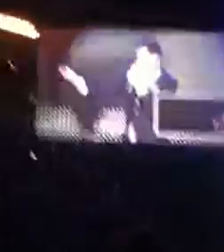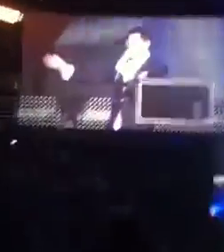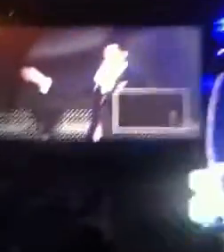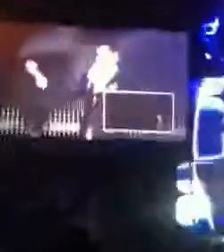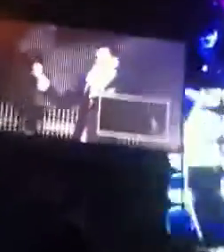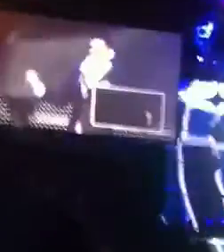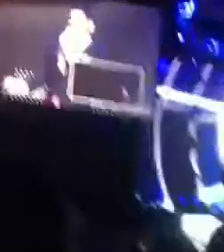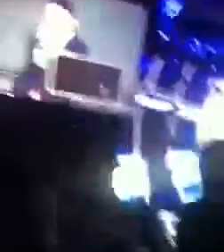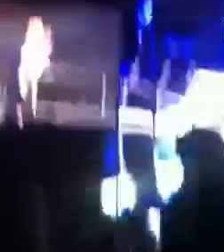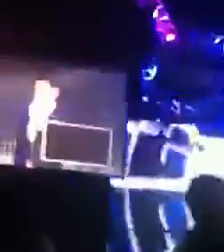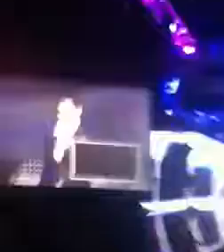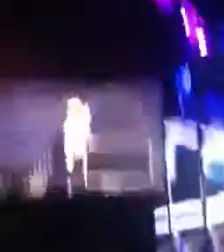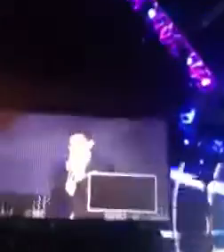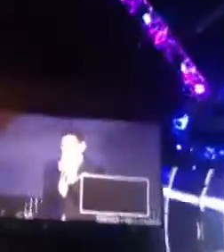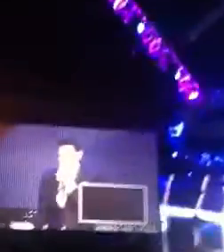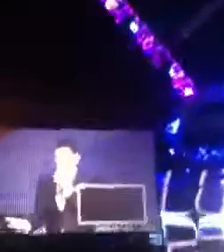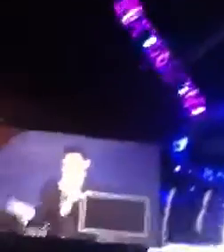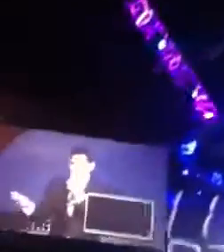Thank you, Mr. Chase.